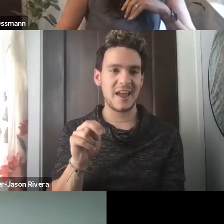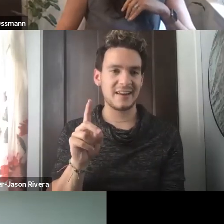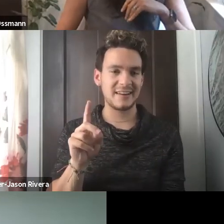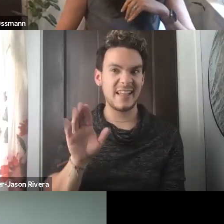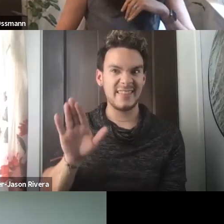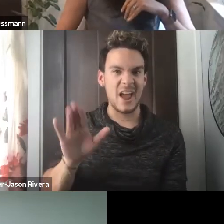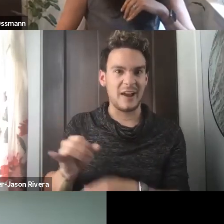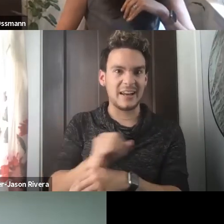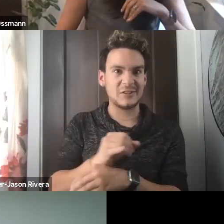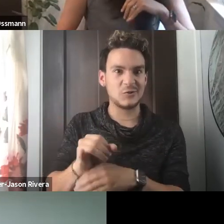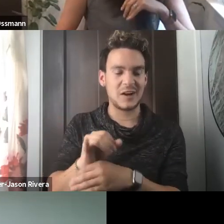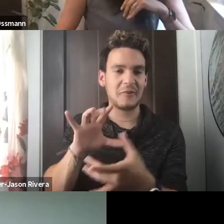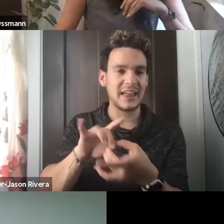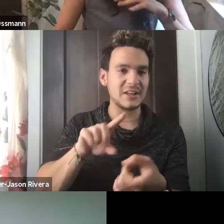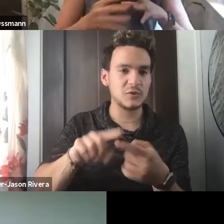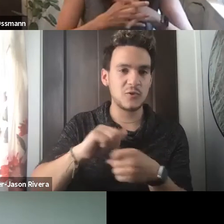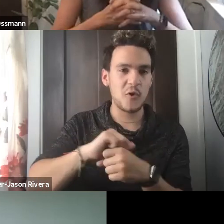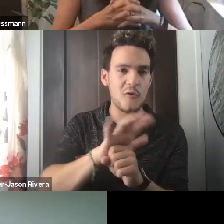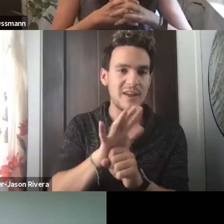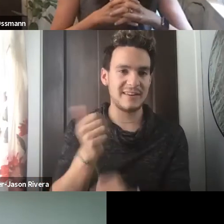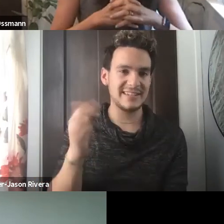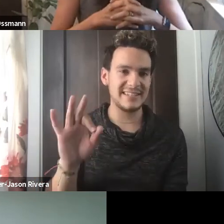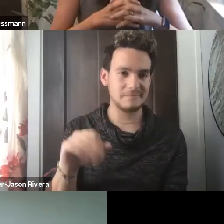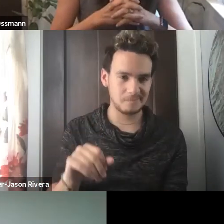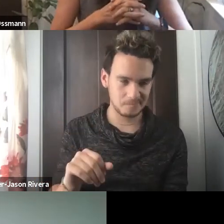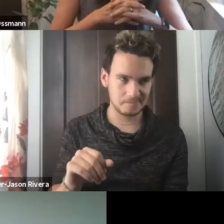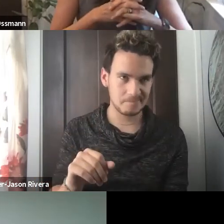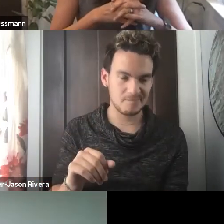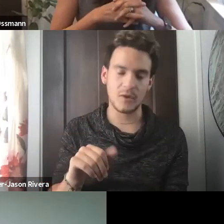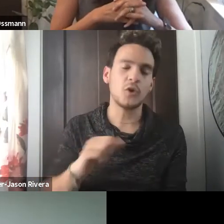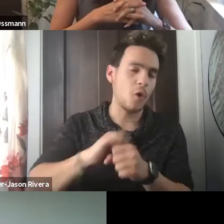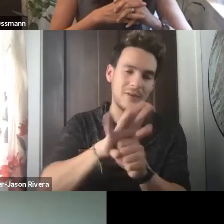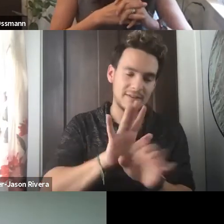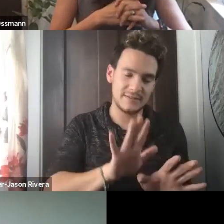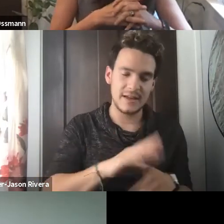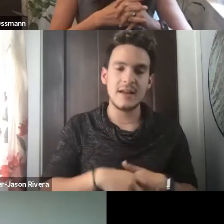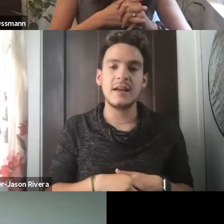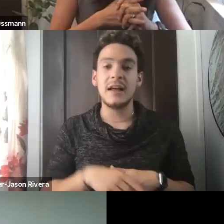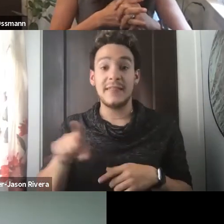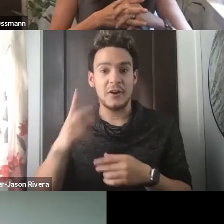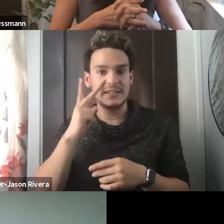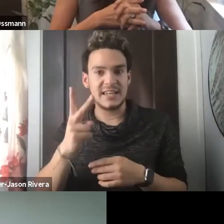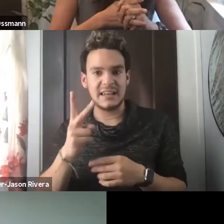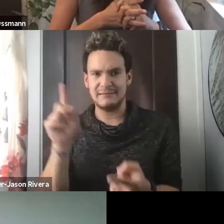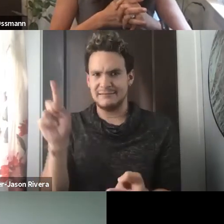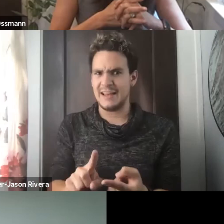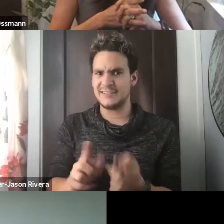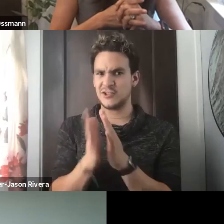industry related to COVID-19. And since they're seeing much less traffic